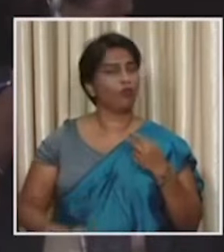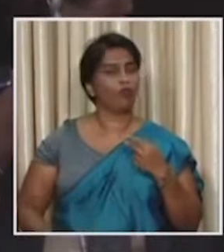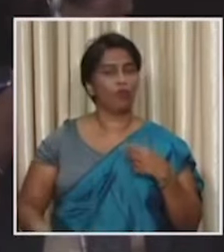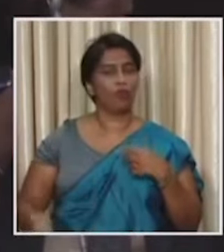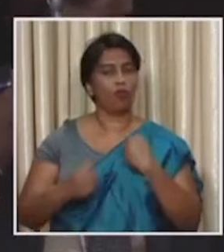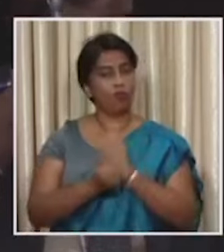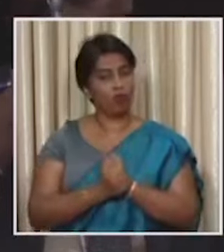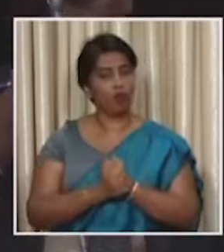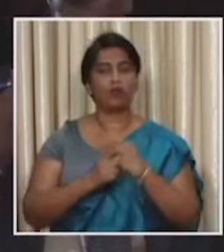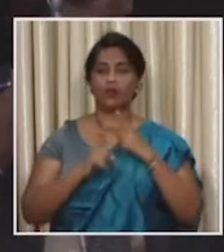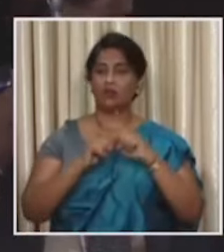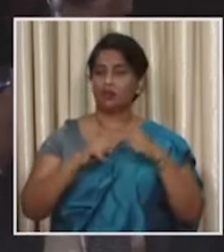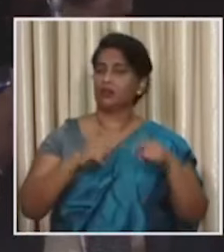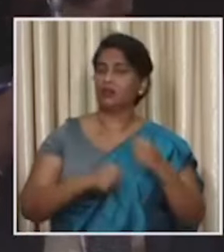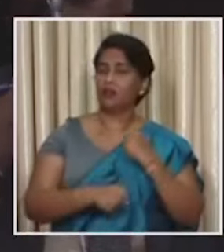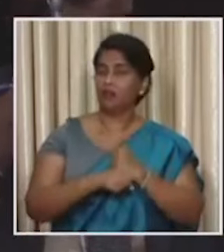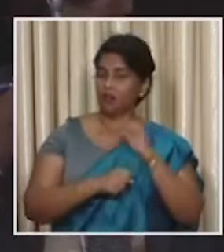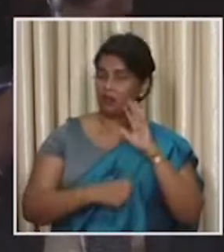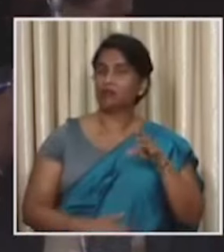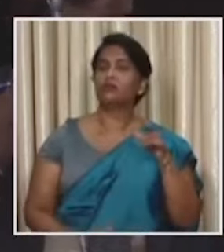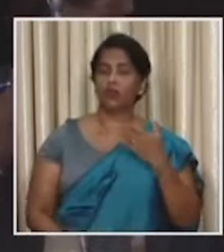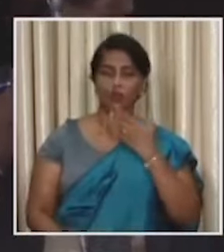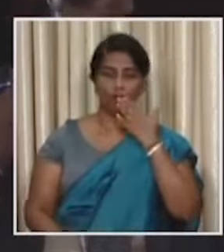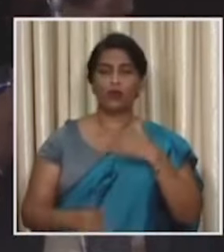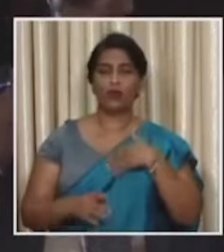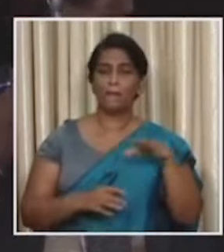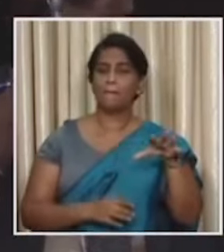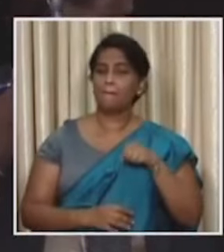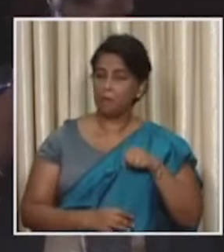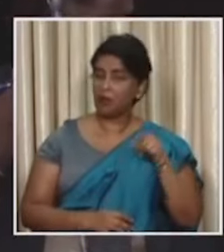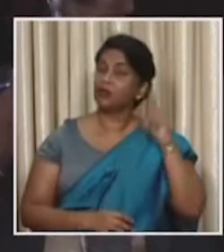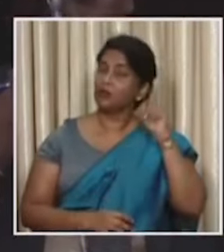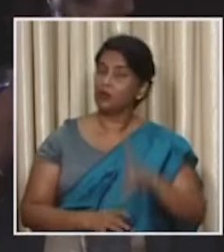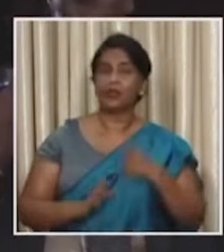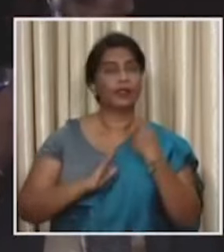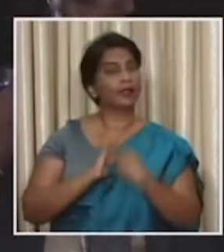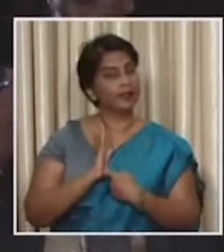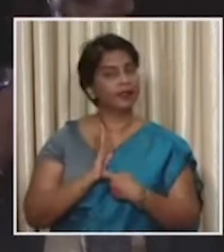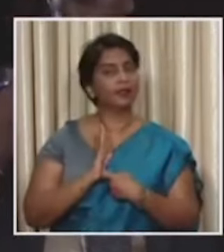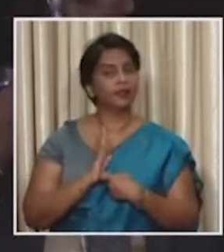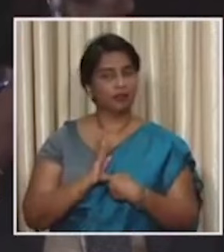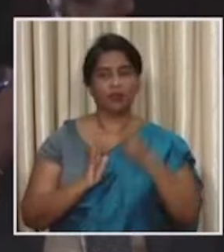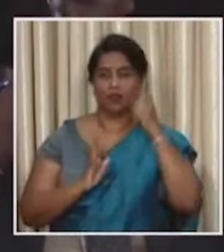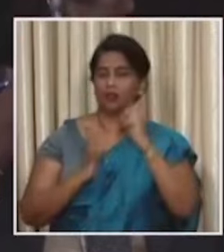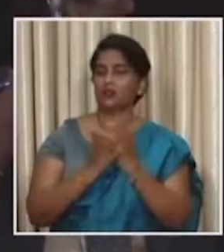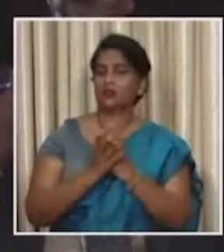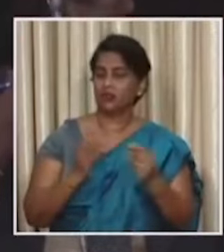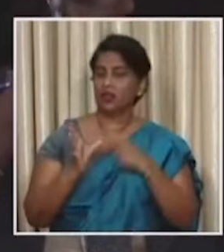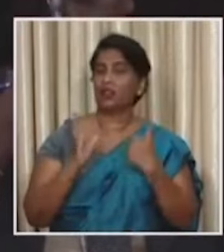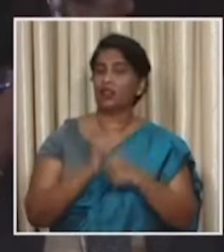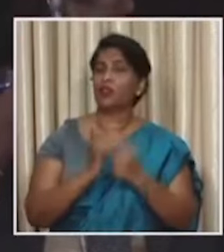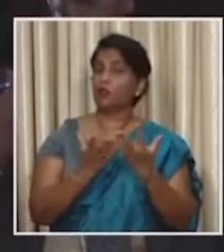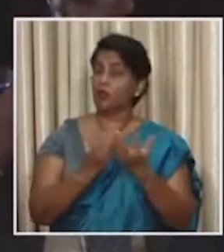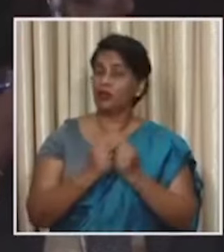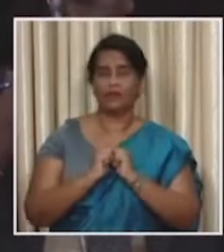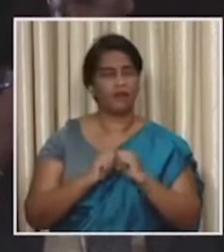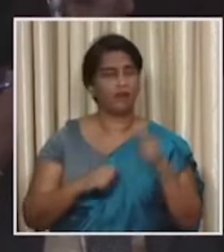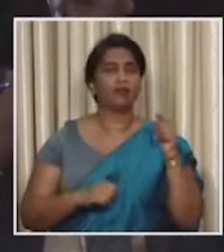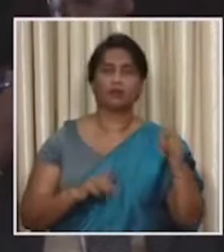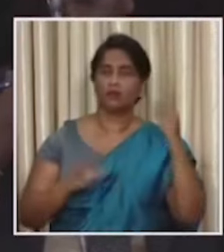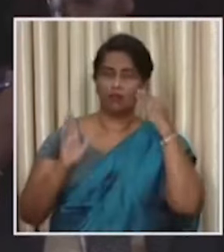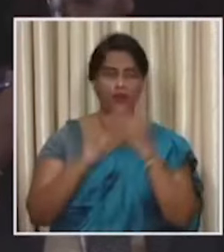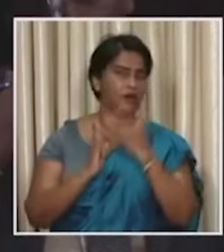use. The PTA certainly is not one of them, and it is important because the police use the PTA as a